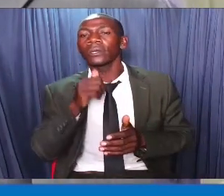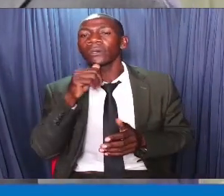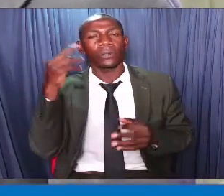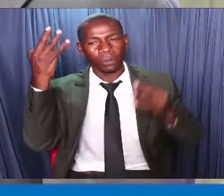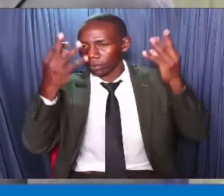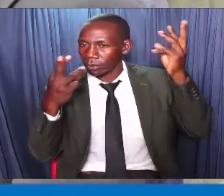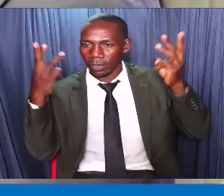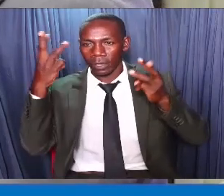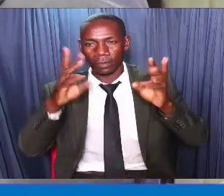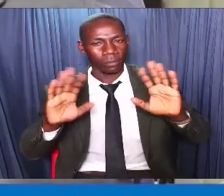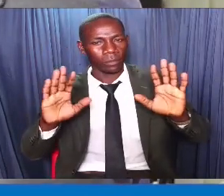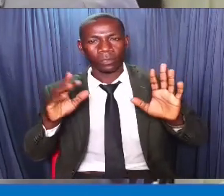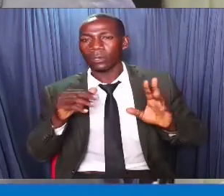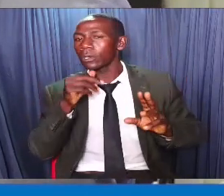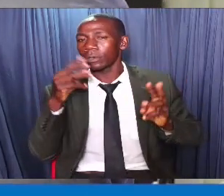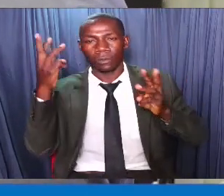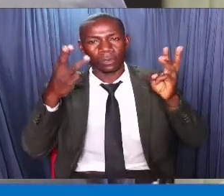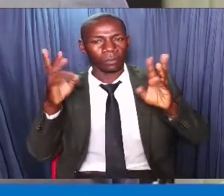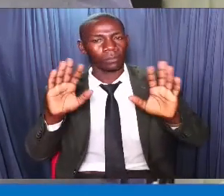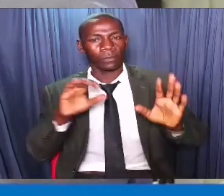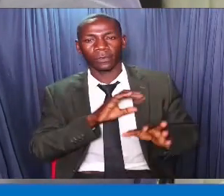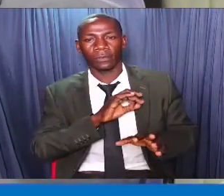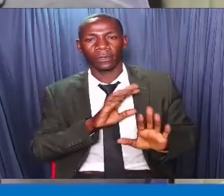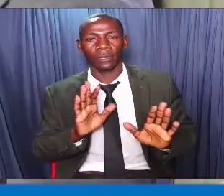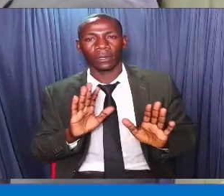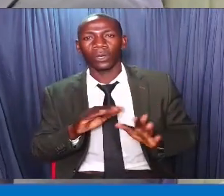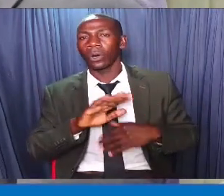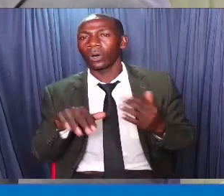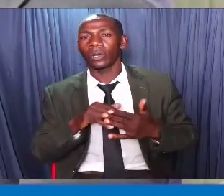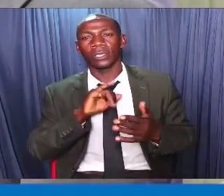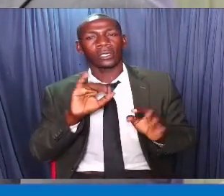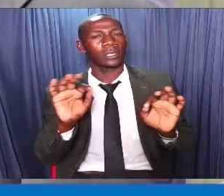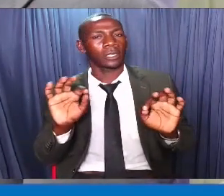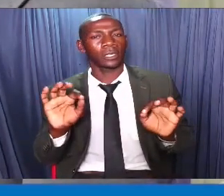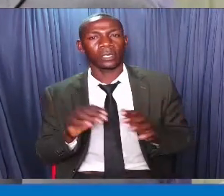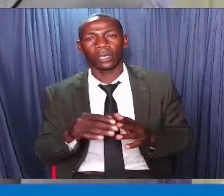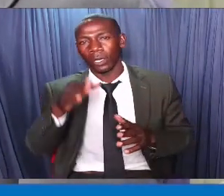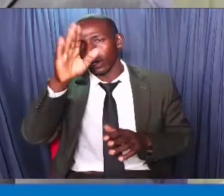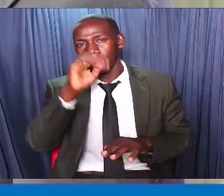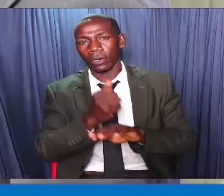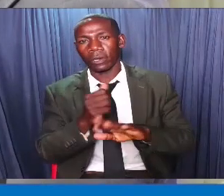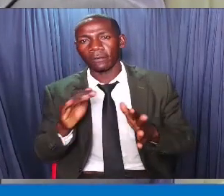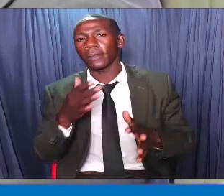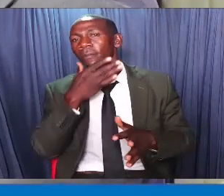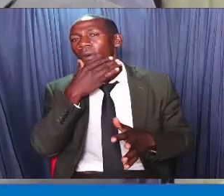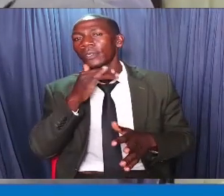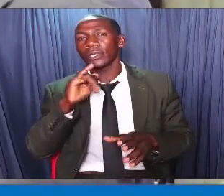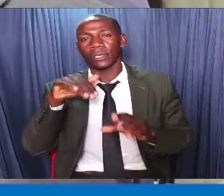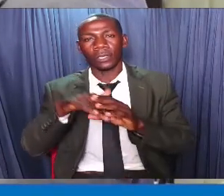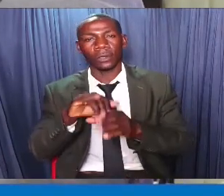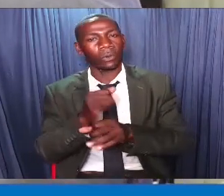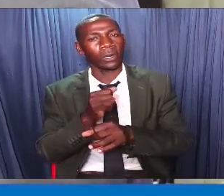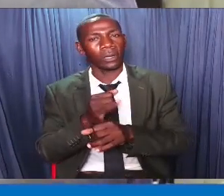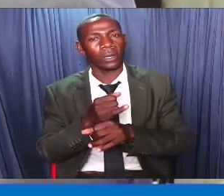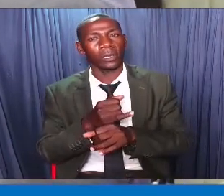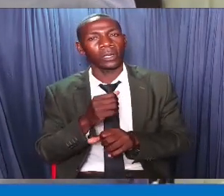shaka. Don't doubt anywhere. Usiwe na hofu. Don't fear. Hayo yote si kitu. All of that is Mungu nothing. Mungu wa missionary yuko kazini. God of missionary is Yeye at